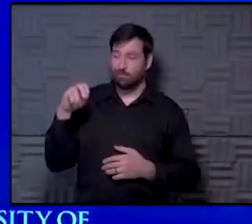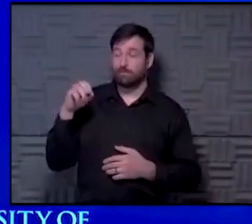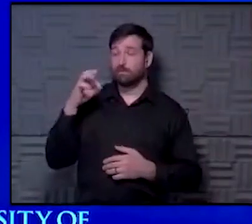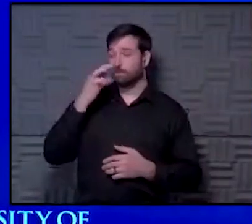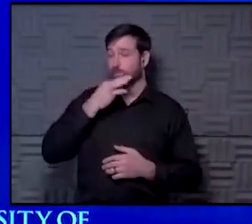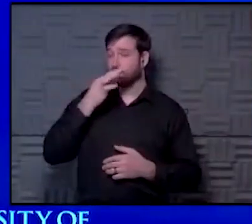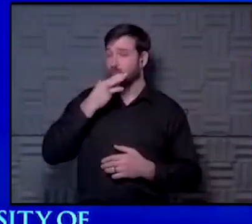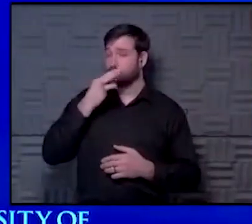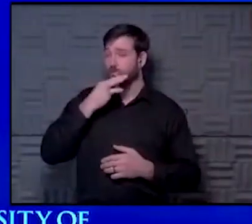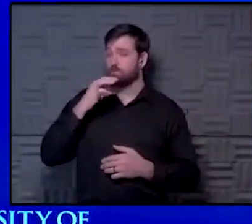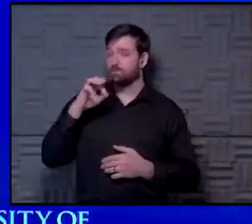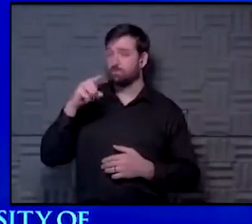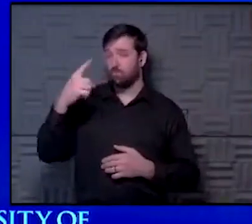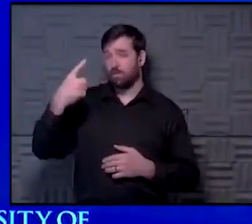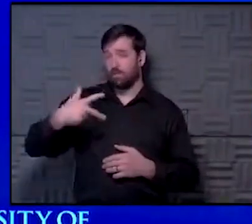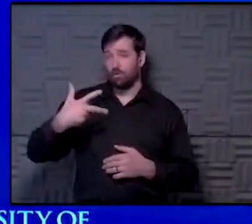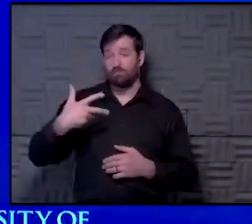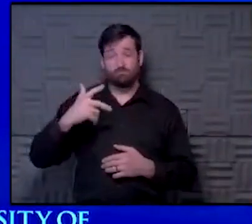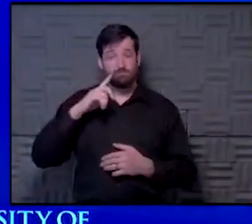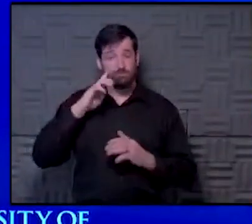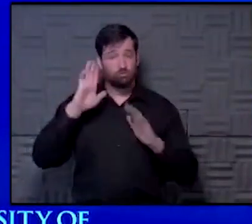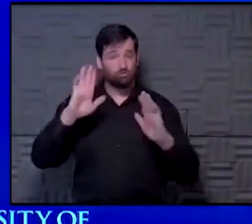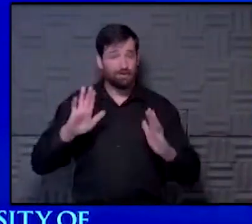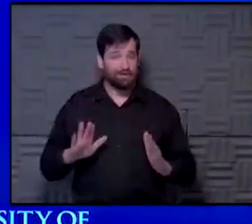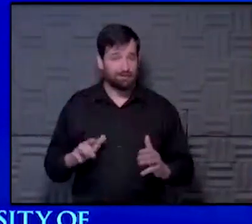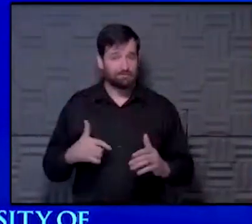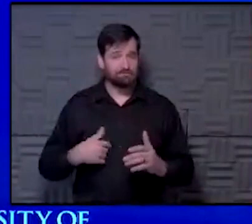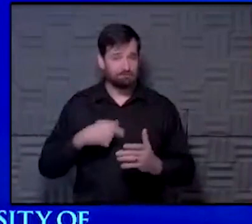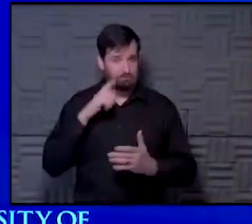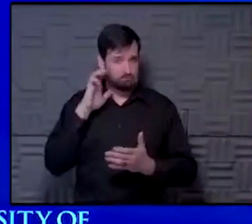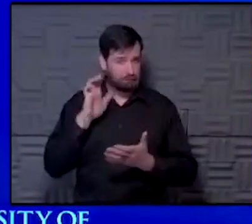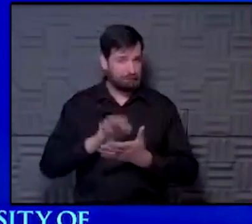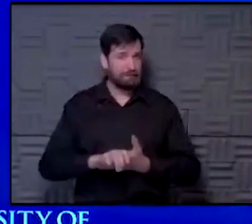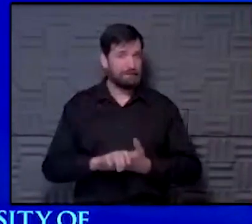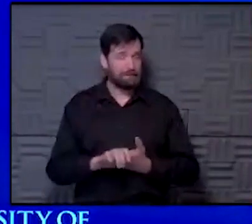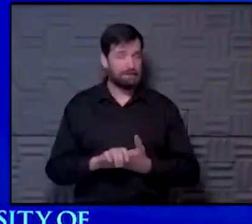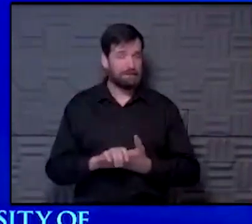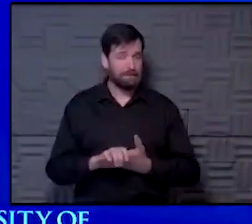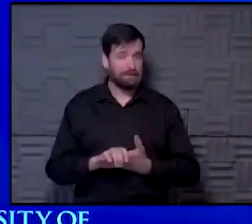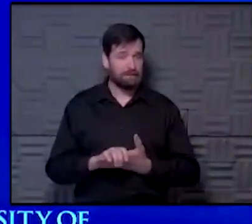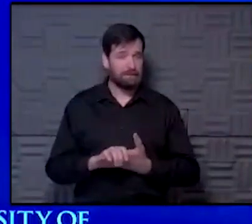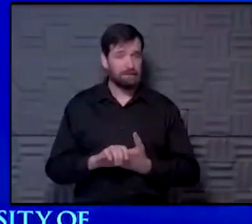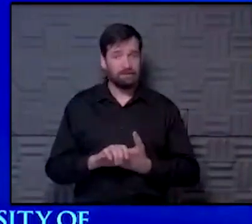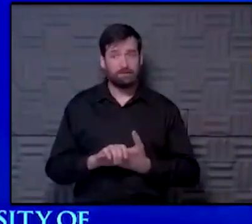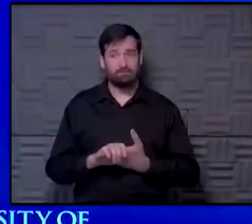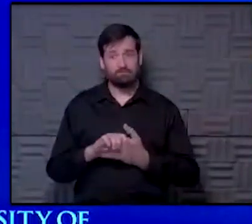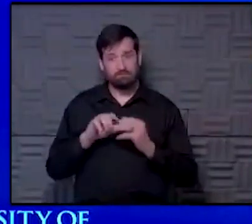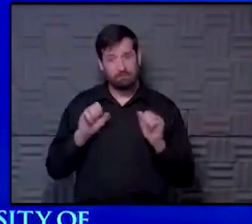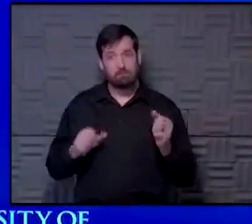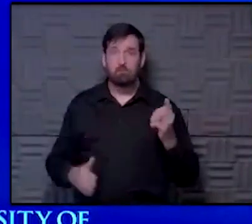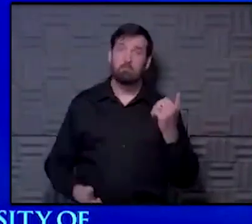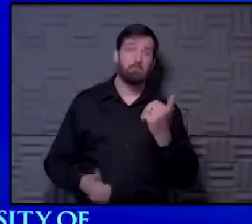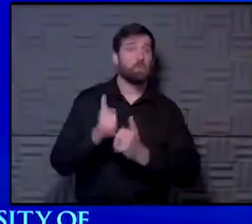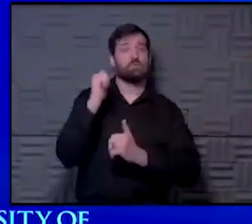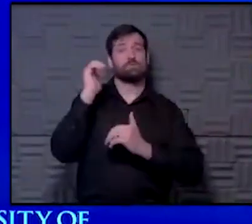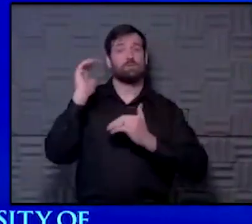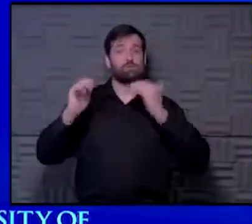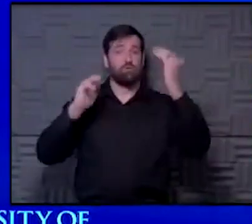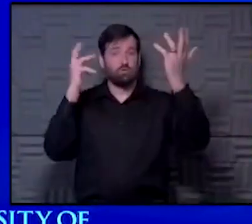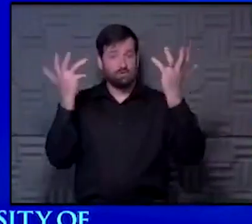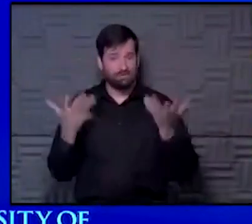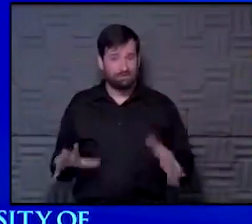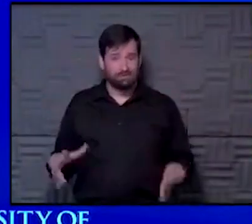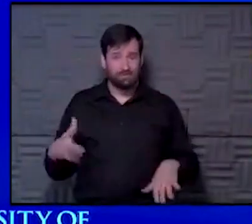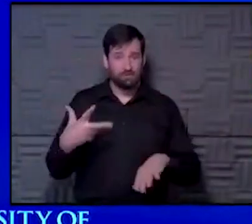a third is great, and we do believe that we could be at a point where the majority of the adult population is